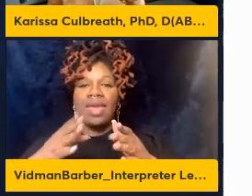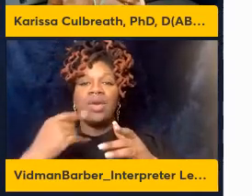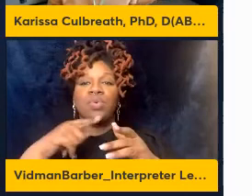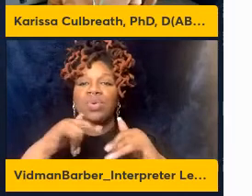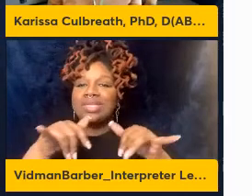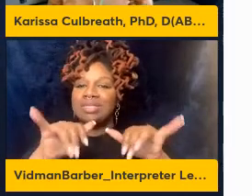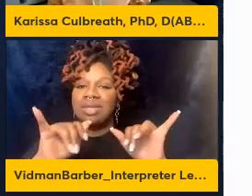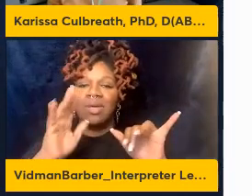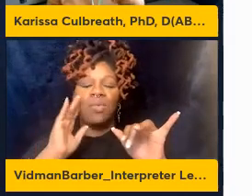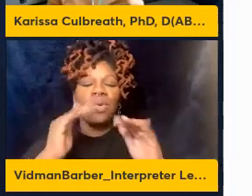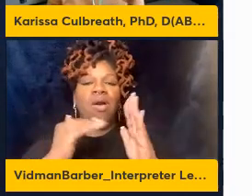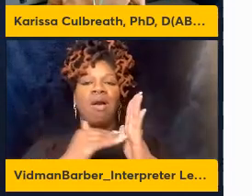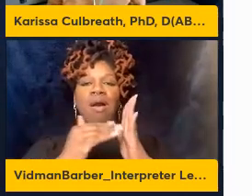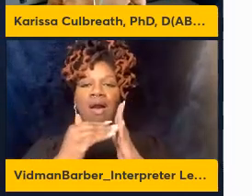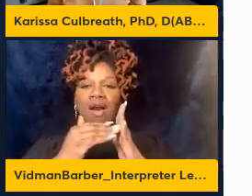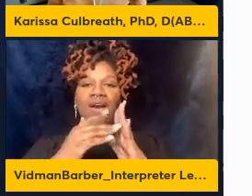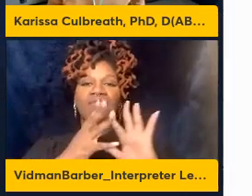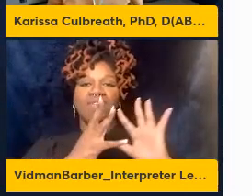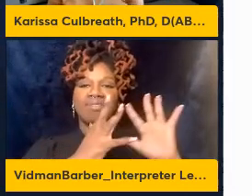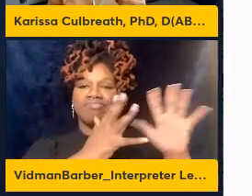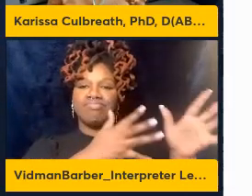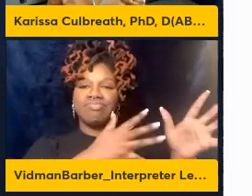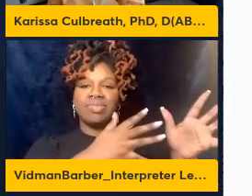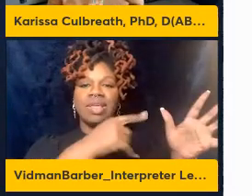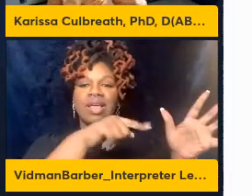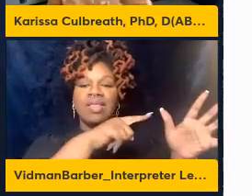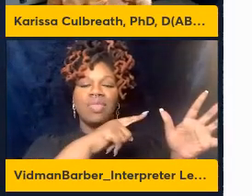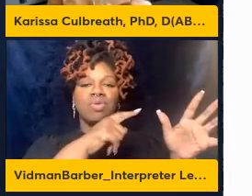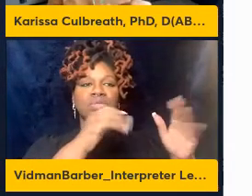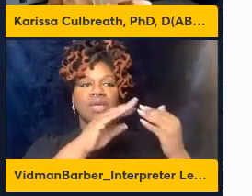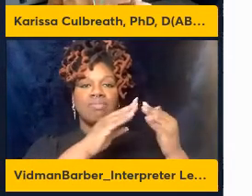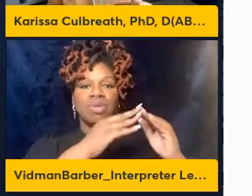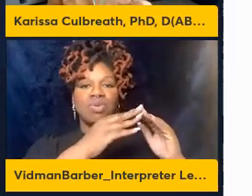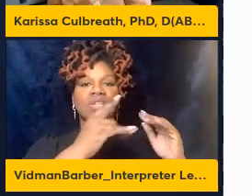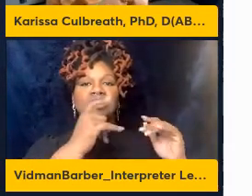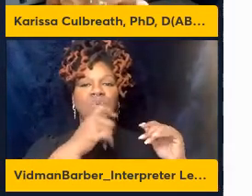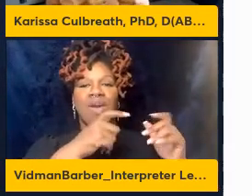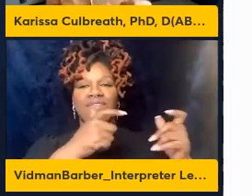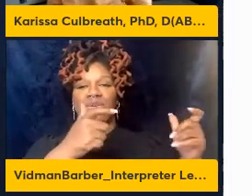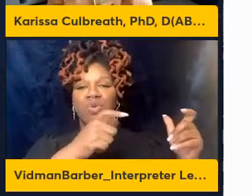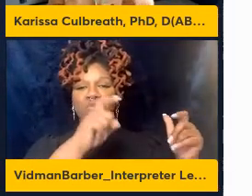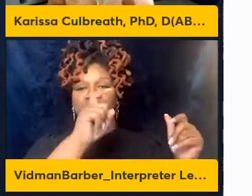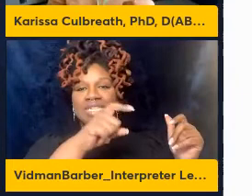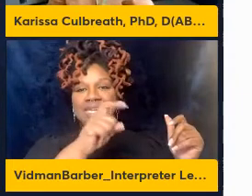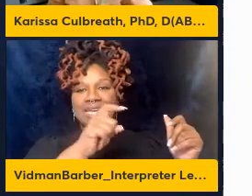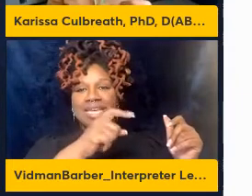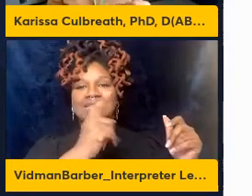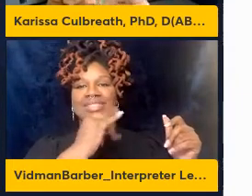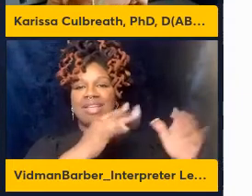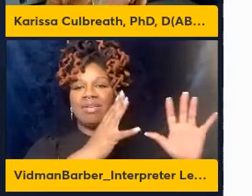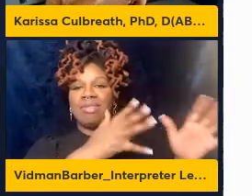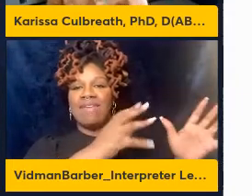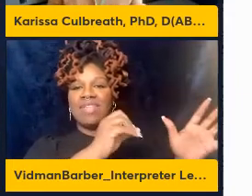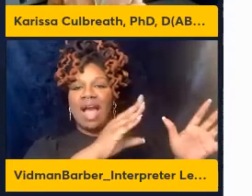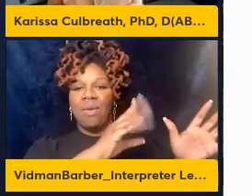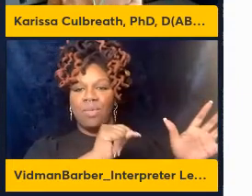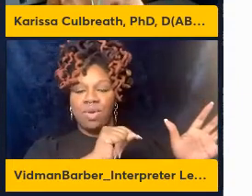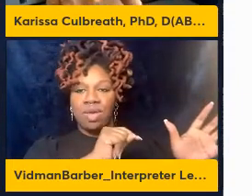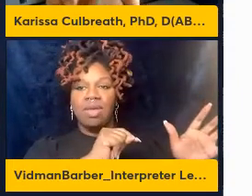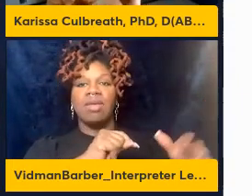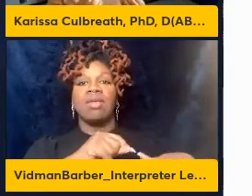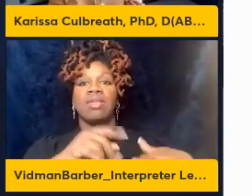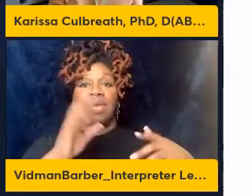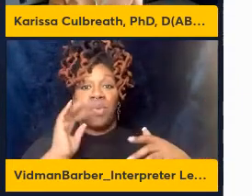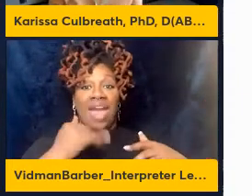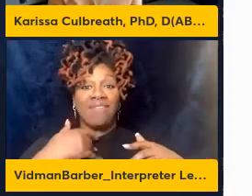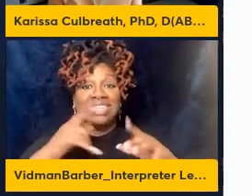will often leave the communities with the greatest need, we will still leave them behind. There will be a test that they